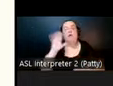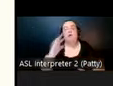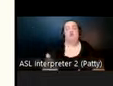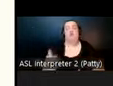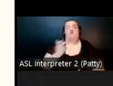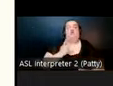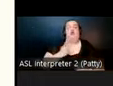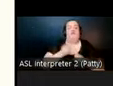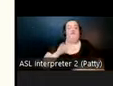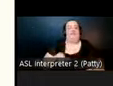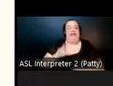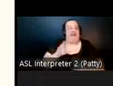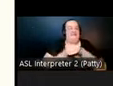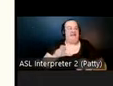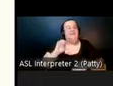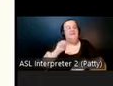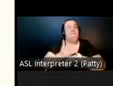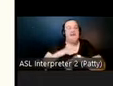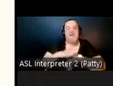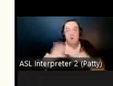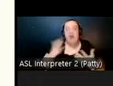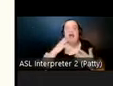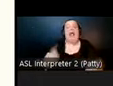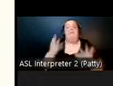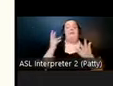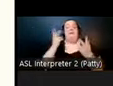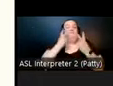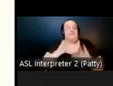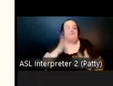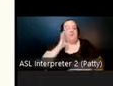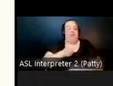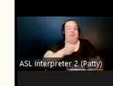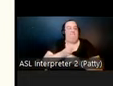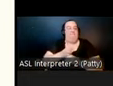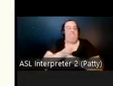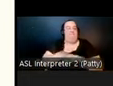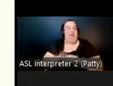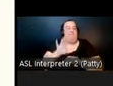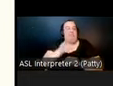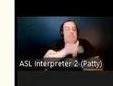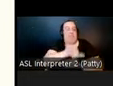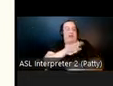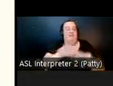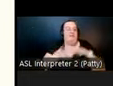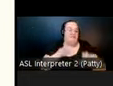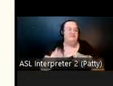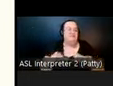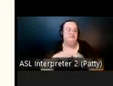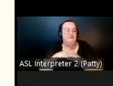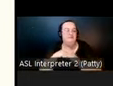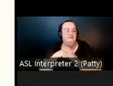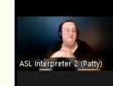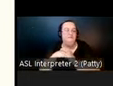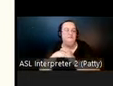number of people that would be impacted, the number of visitors impacted by that investment would be greatest.